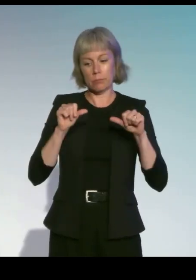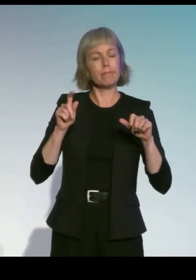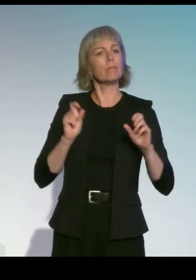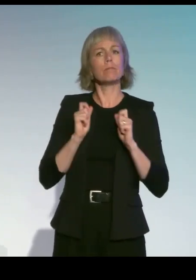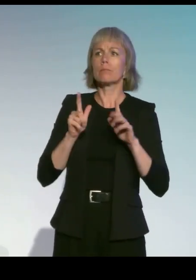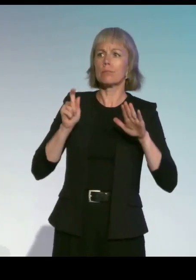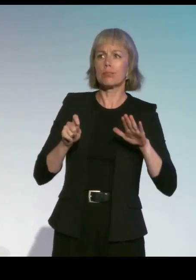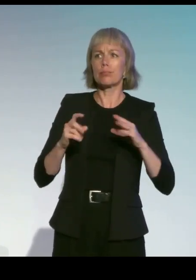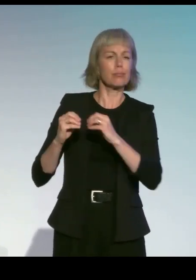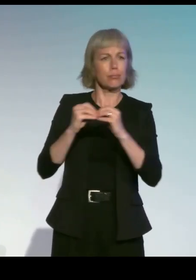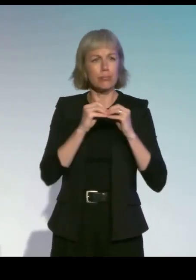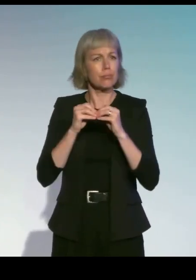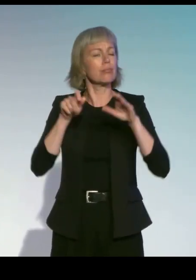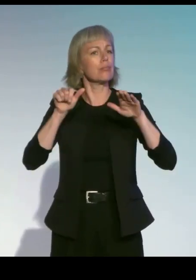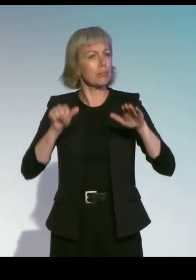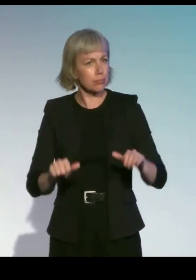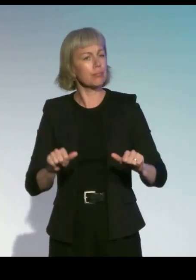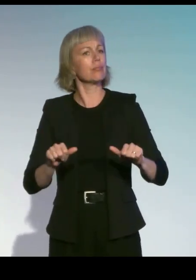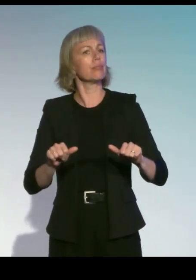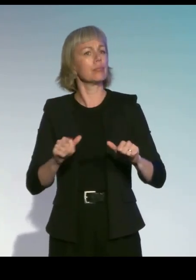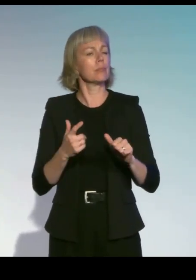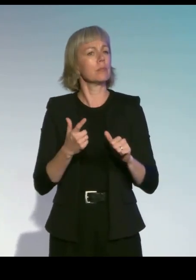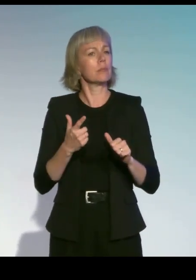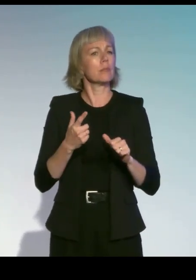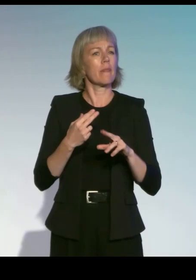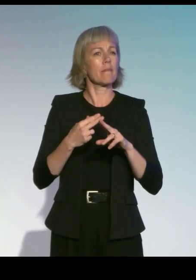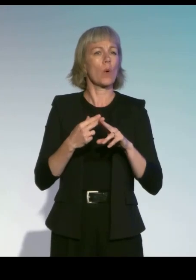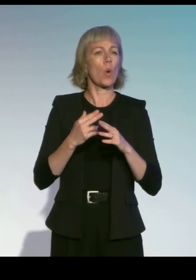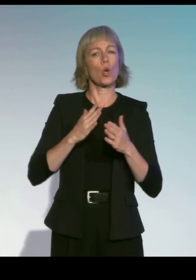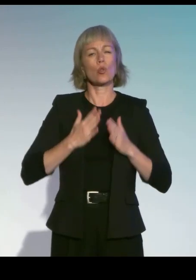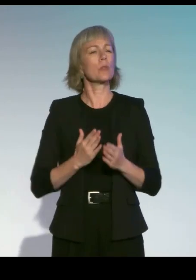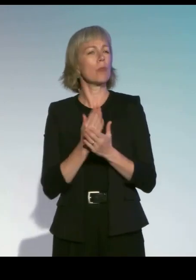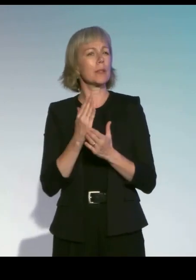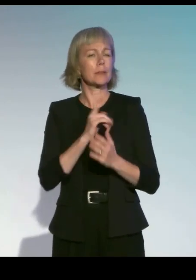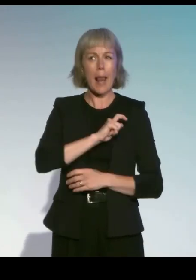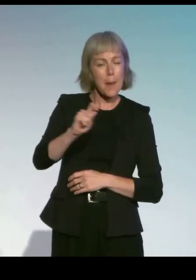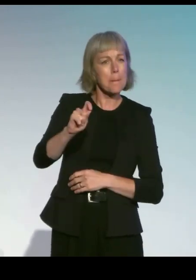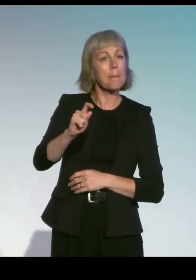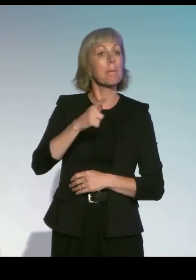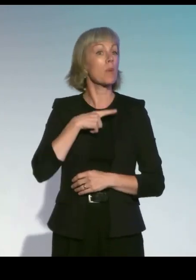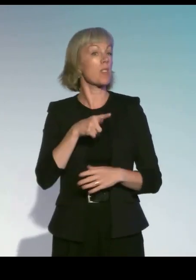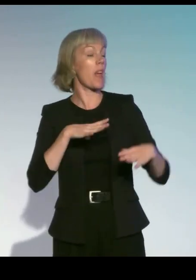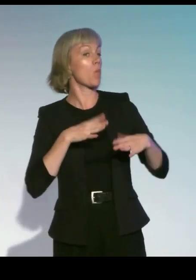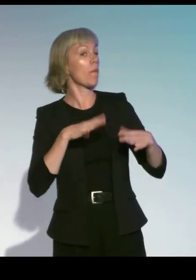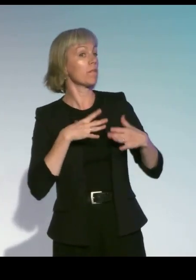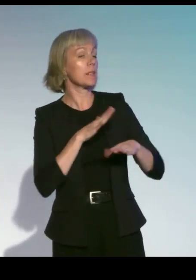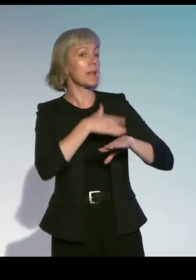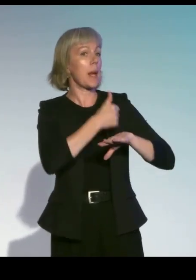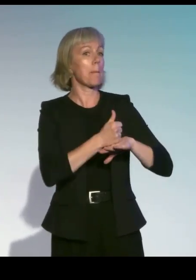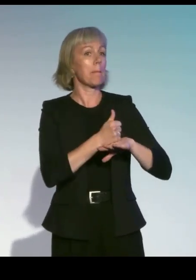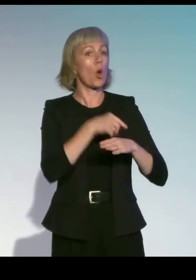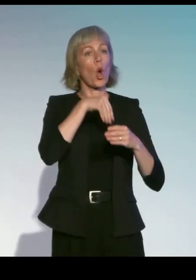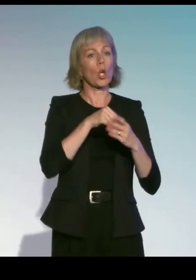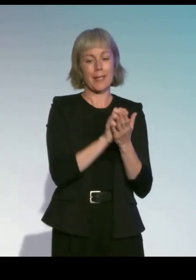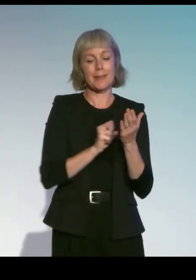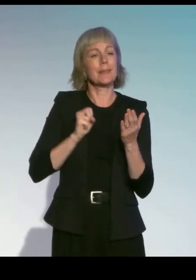City's Commission on Human Rights after they implemented an automated sexual content takedown system that